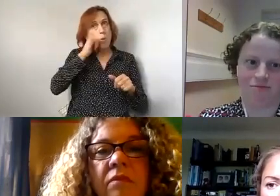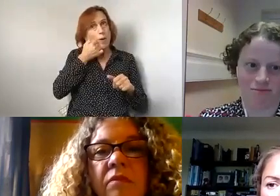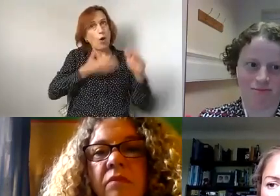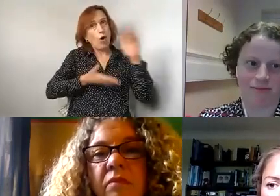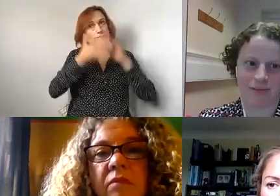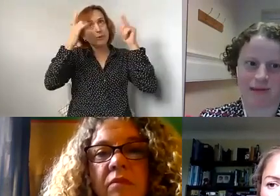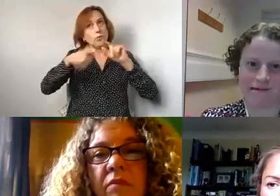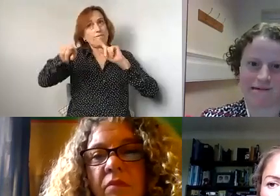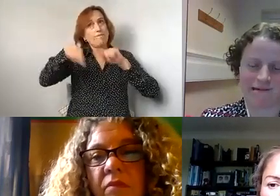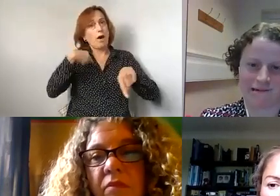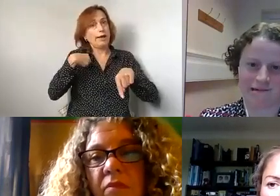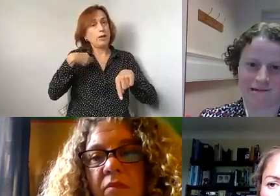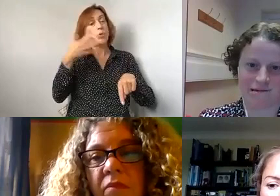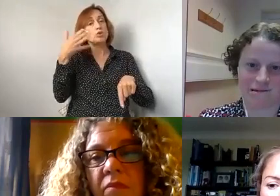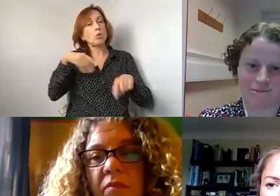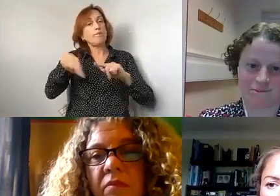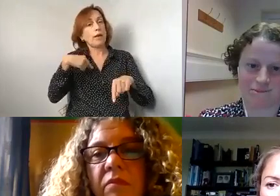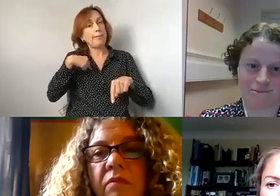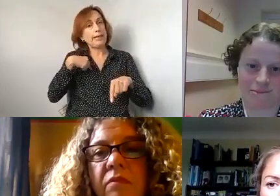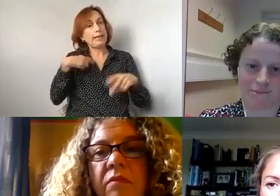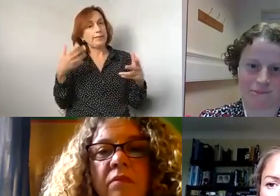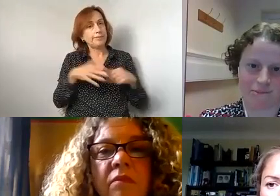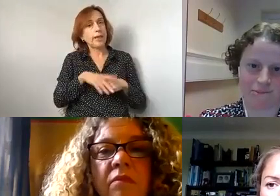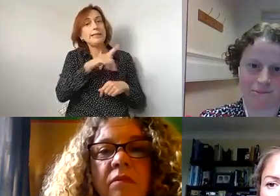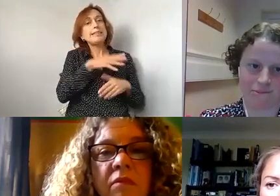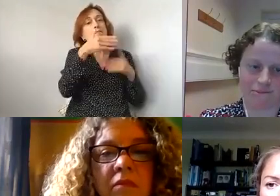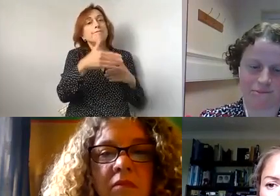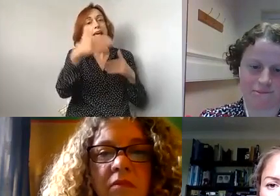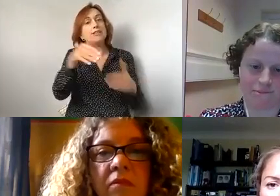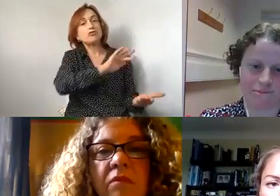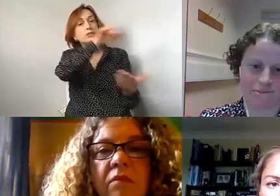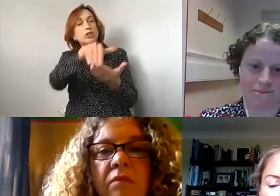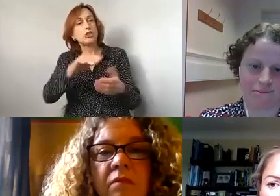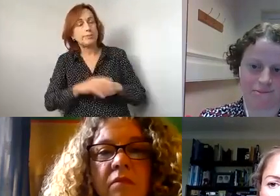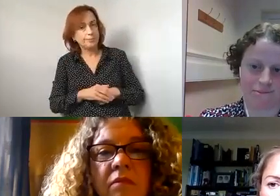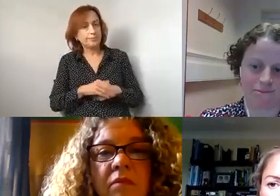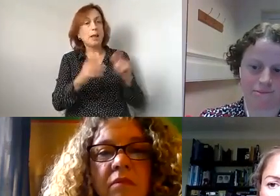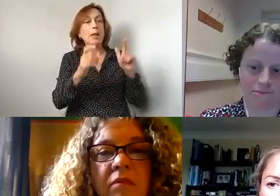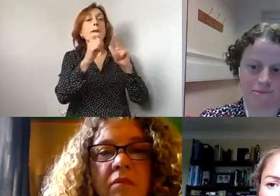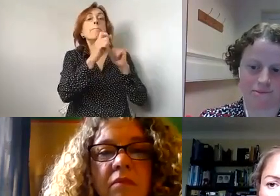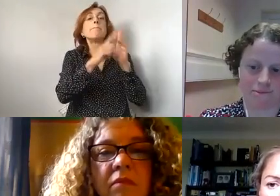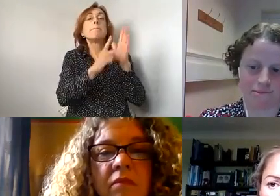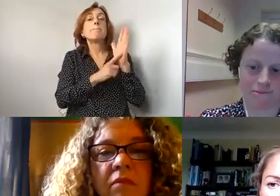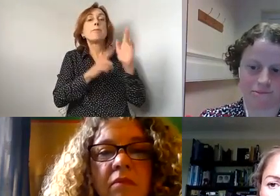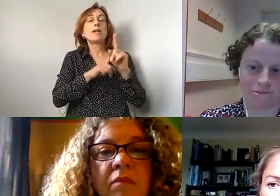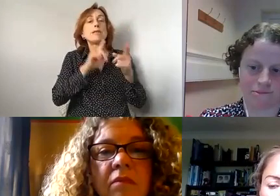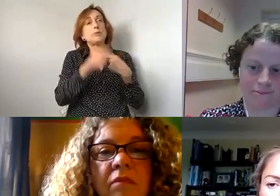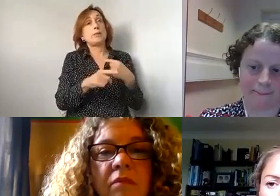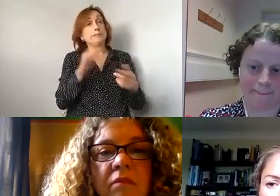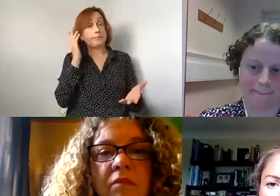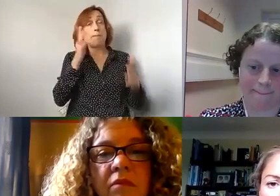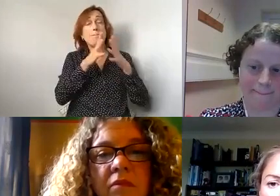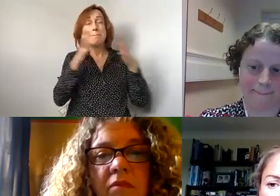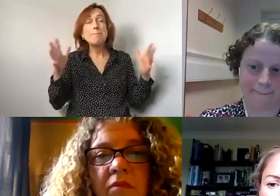return. I think this is an issue which is so worrying for so many parents, and the circumstances